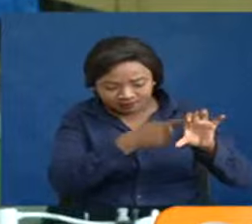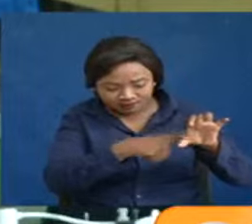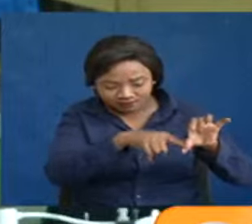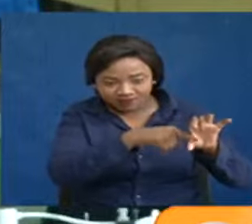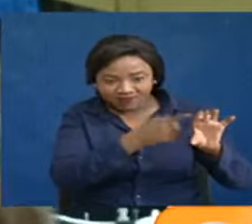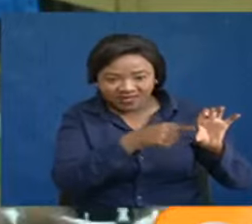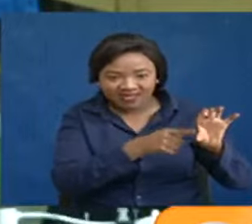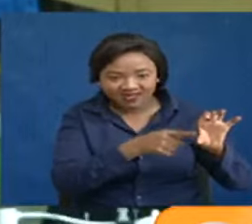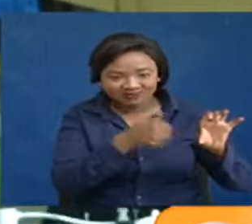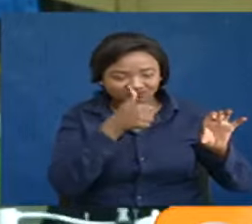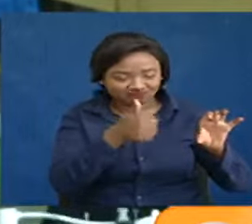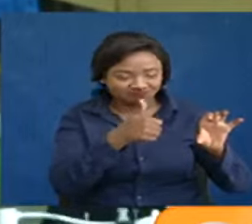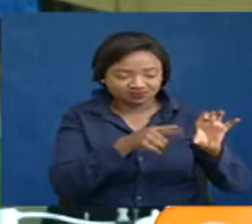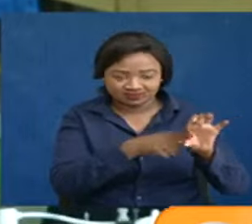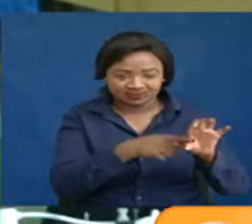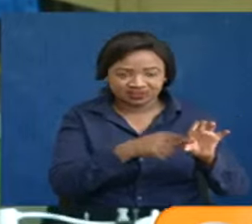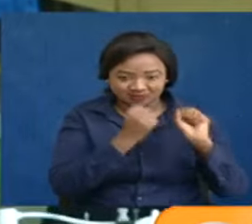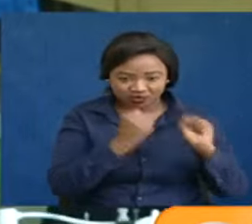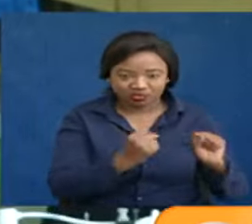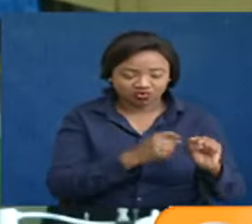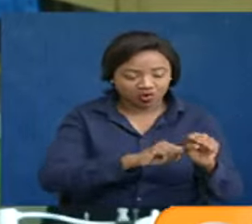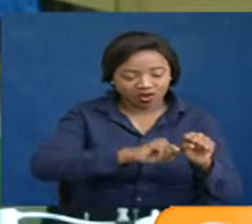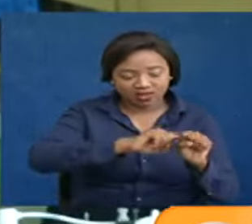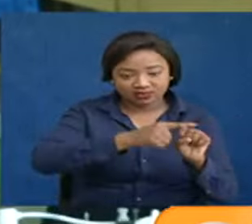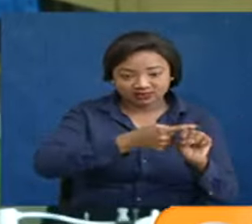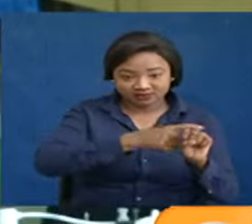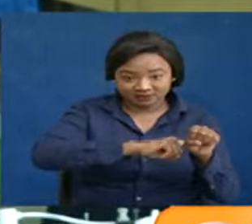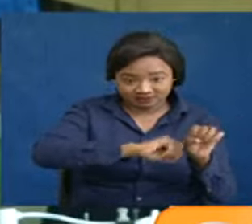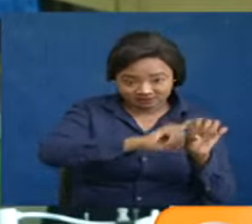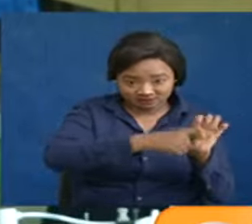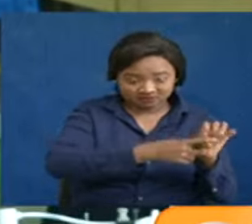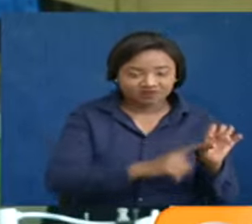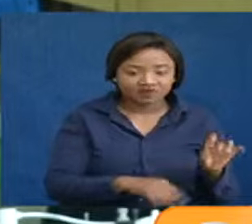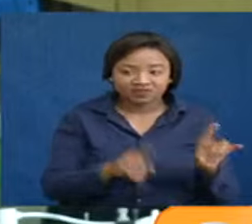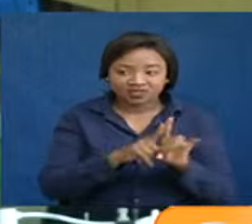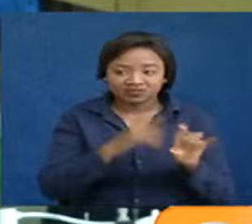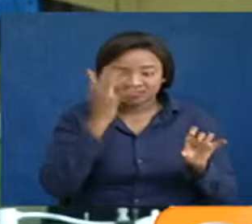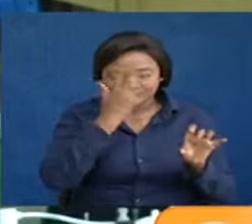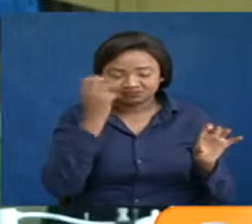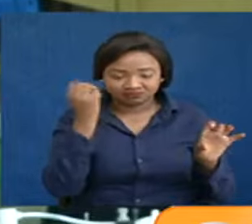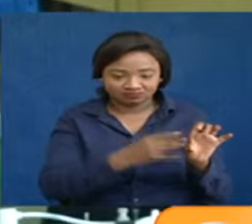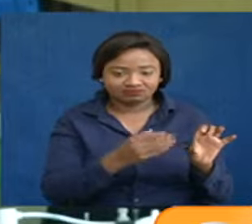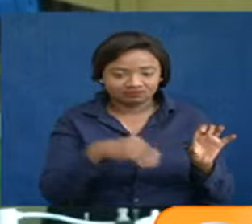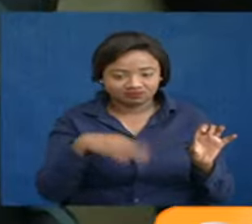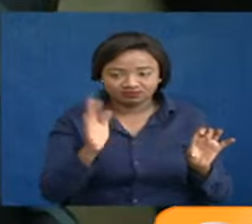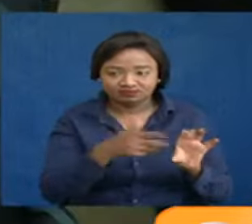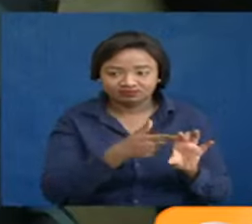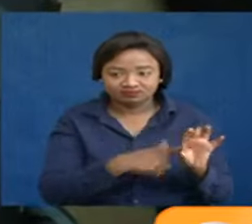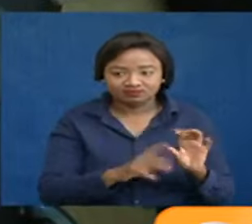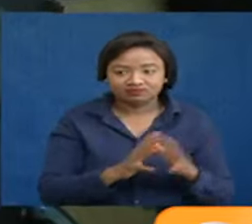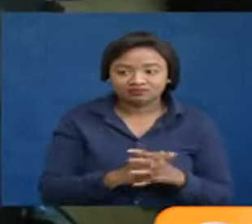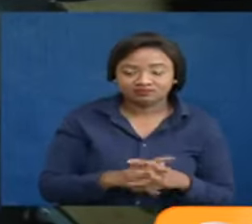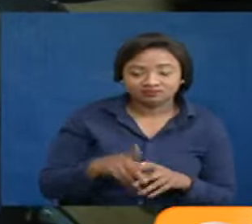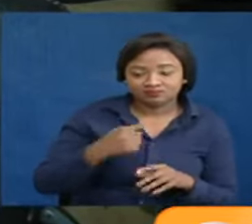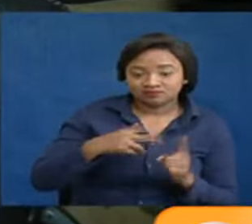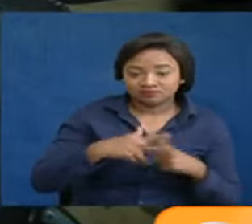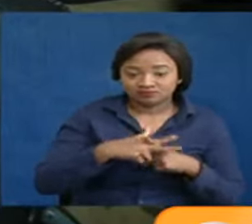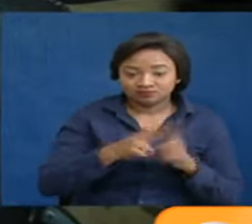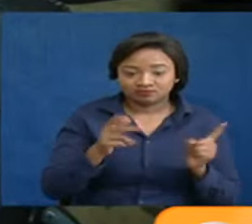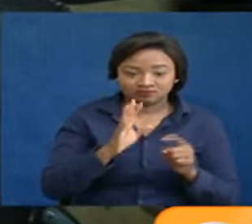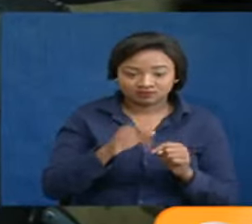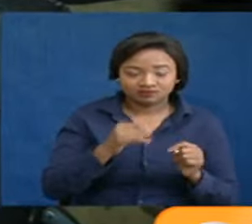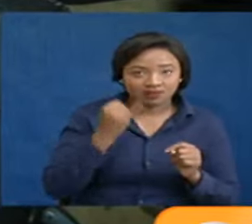as good and as durable as the outside part, and it's also it's very presentable actually. It usually starts from the